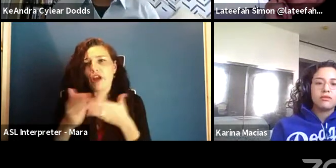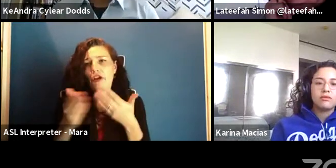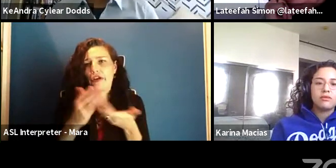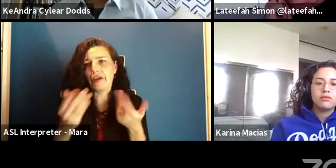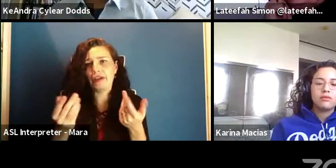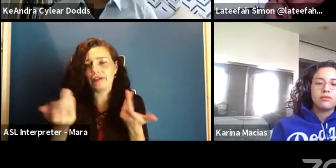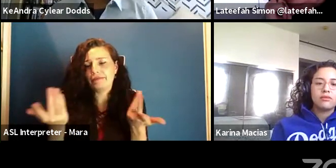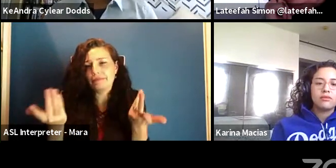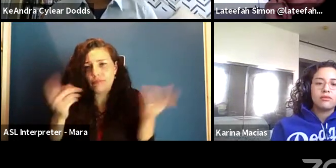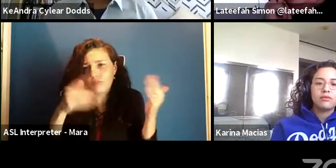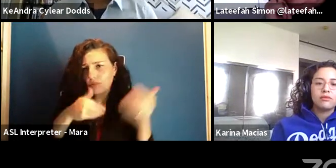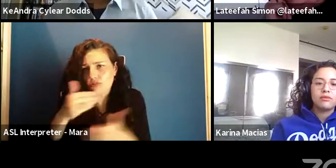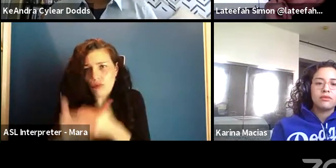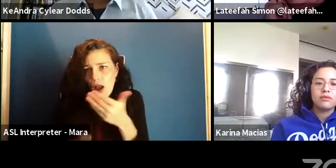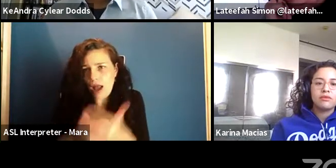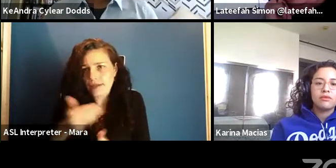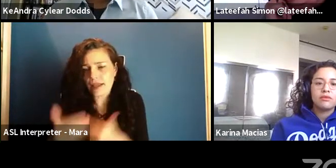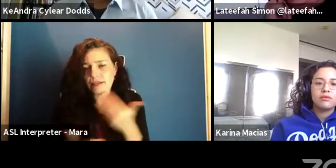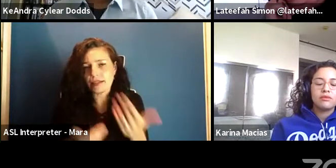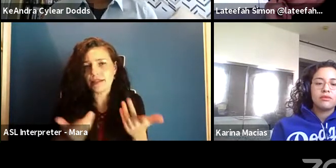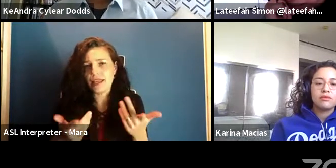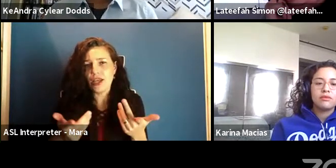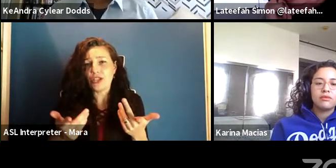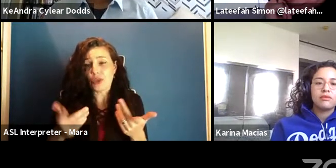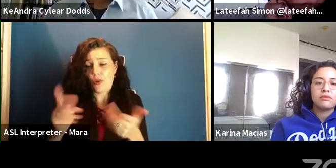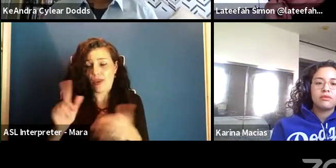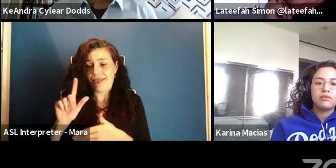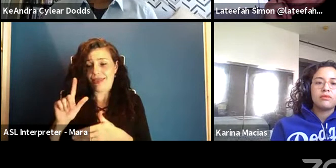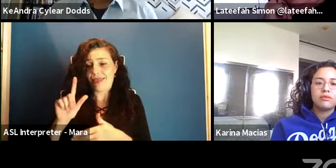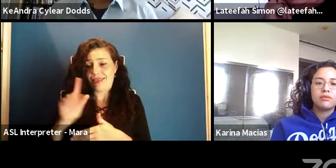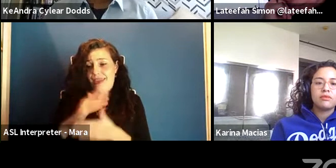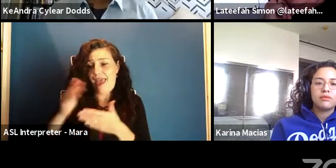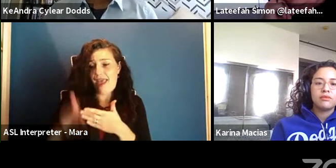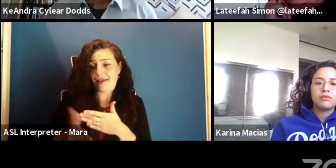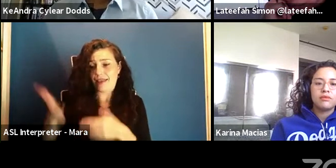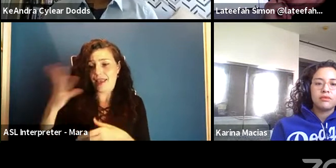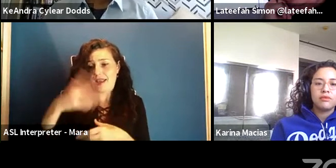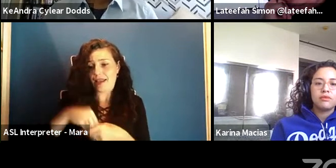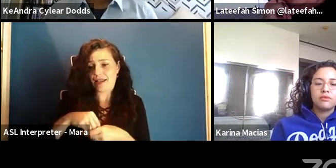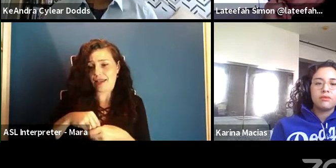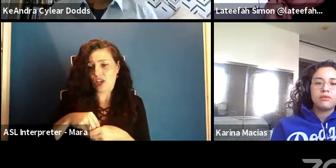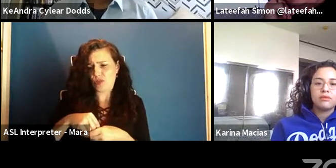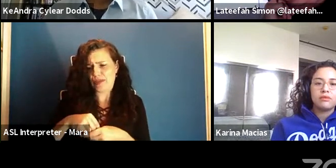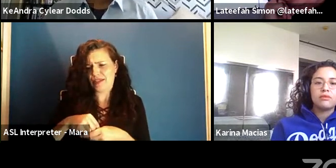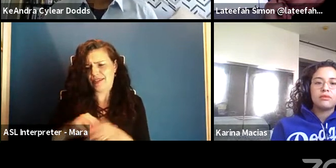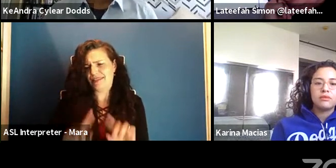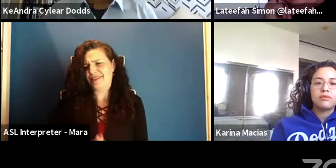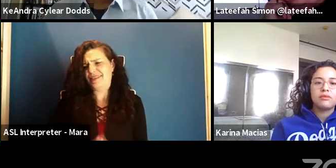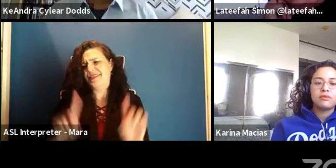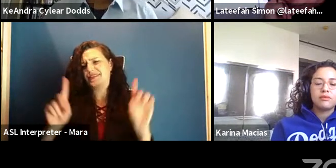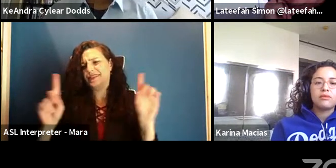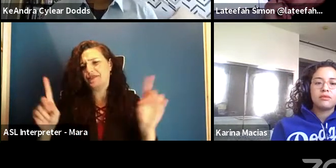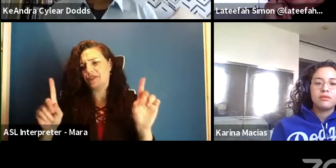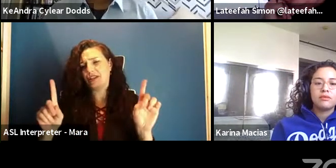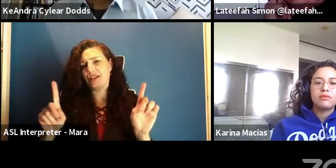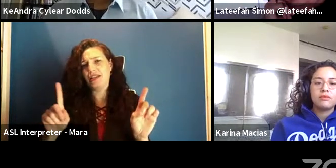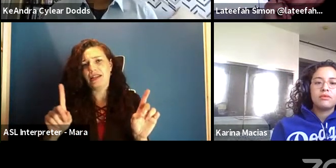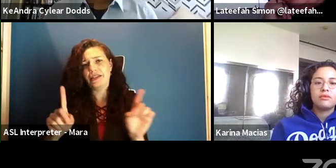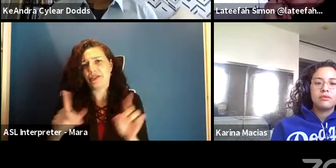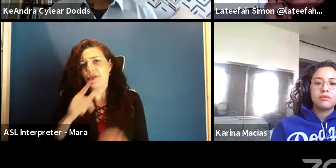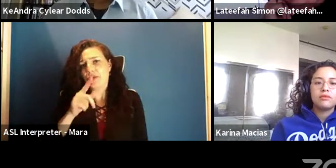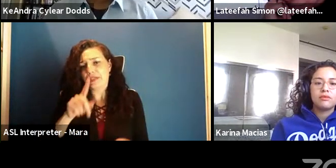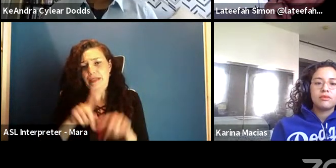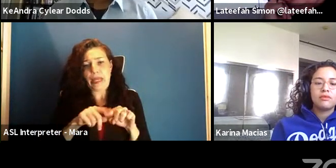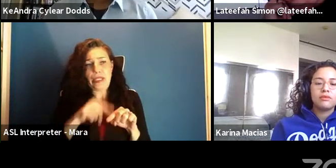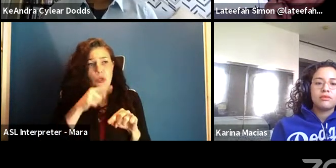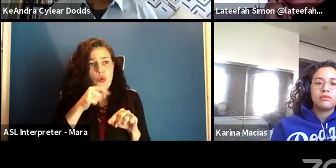that engagement could look like so many different things. And if the planner isn't you or I, and that planner could be in